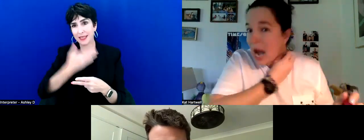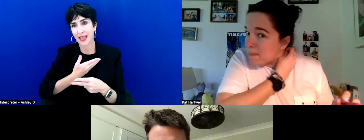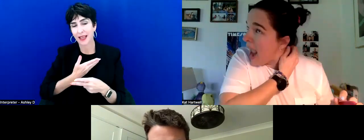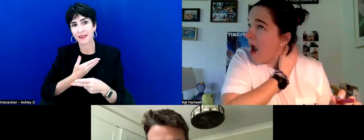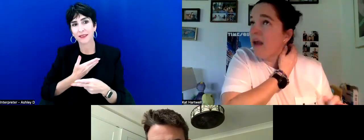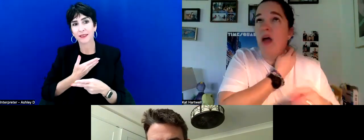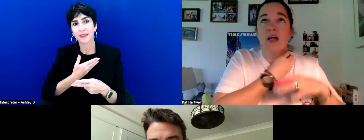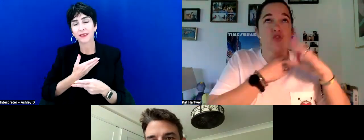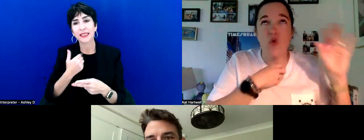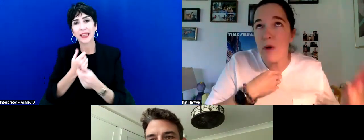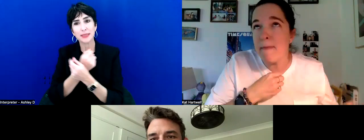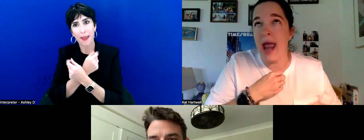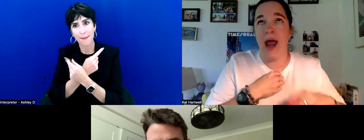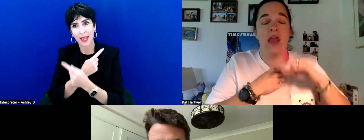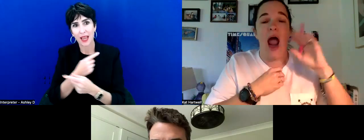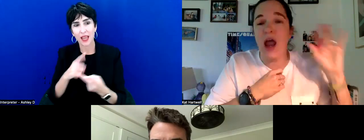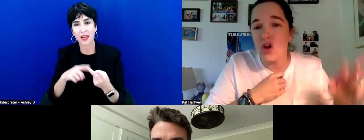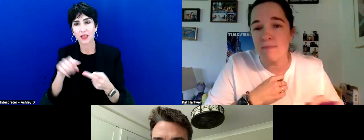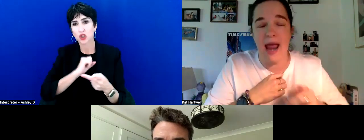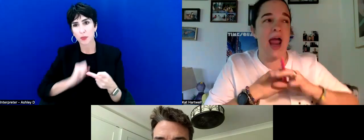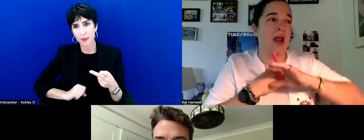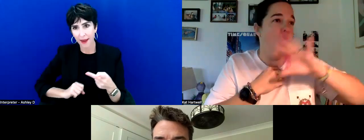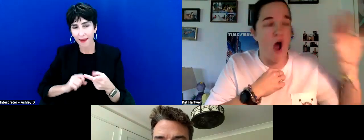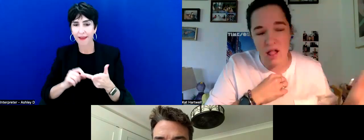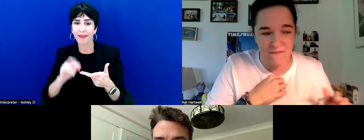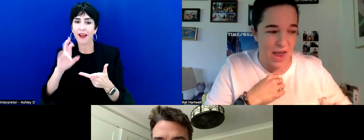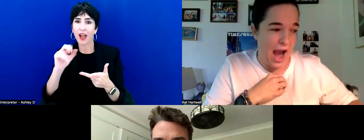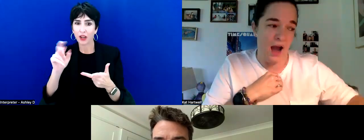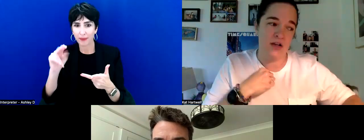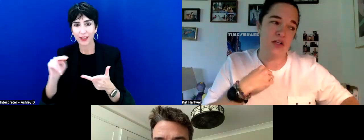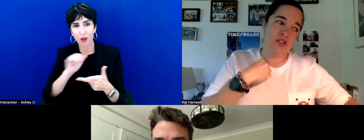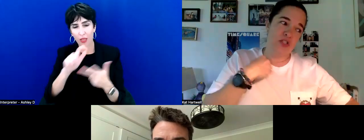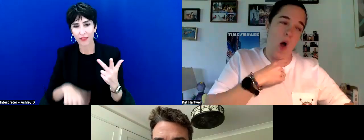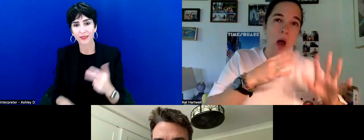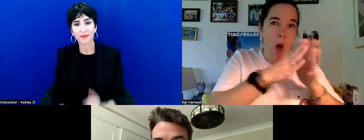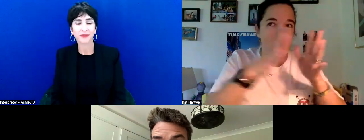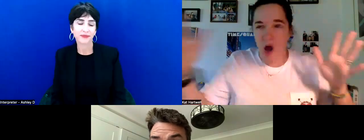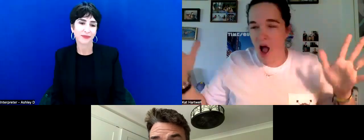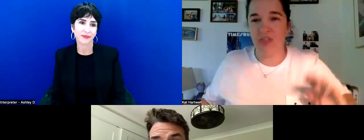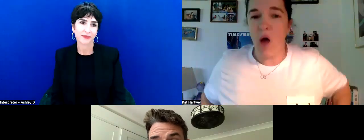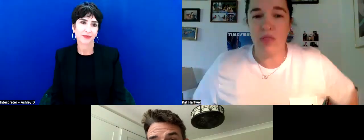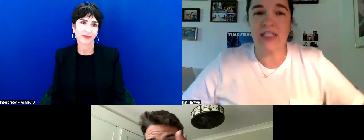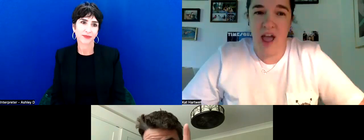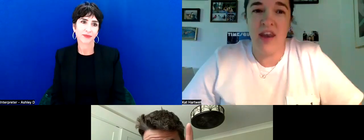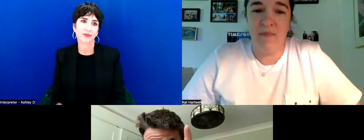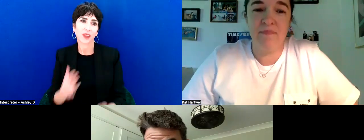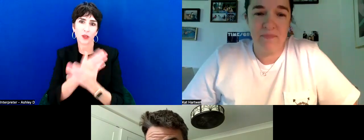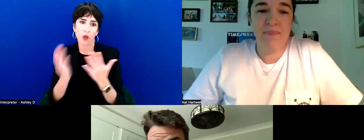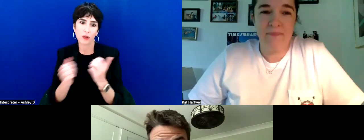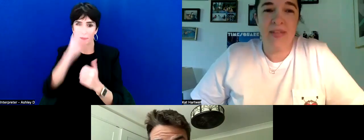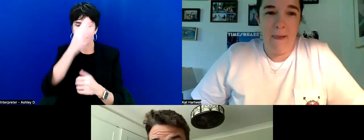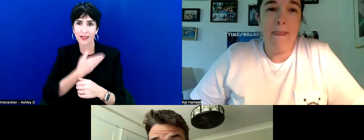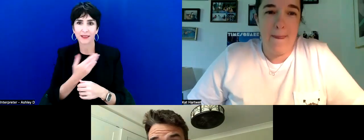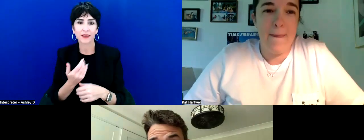into Batman, Superman, Iron yeah, Man, all of yeah. them. So I Well, watch all of that with my son. I